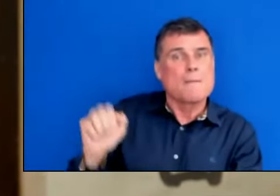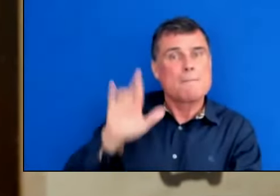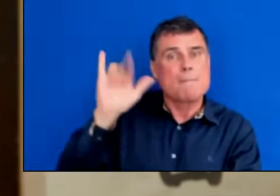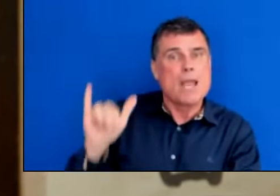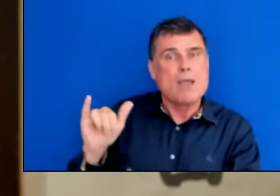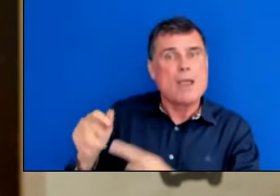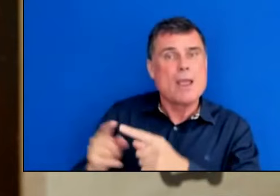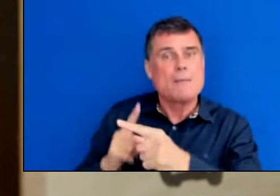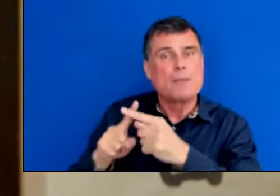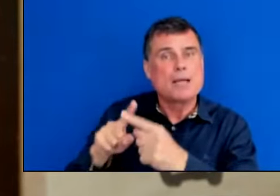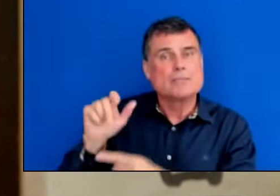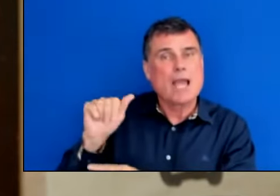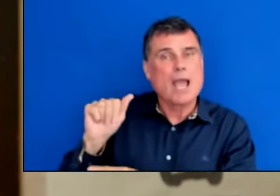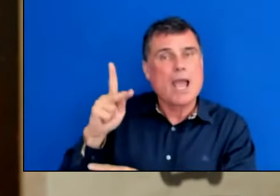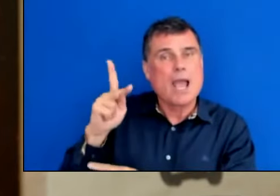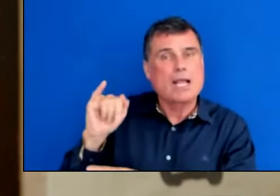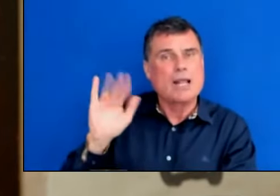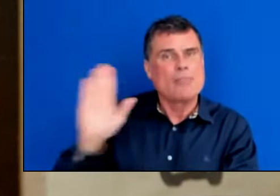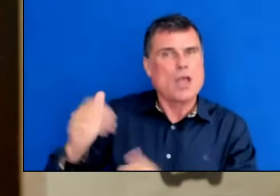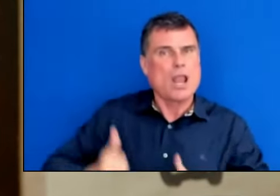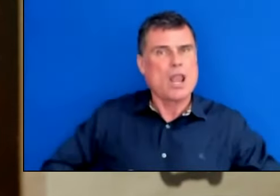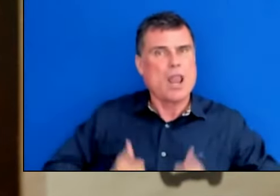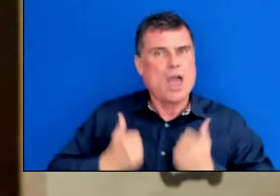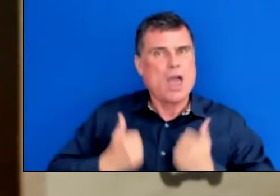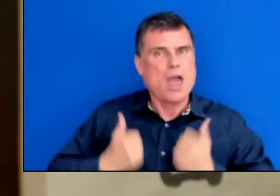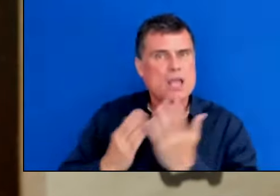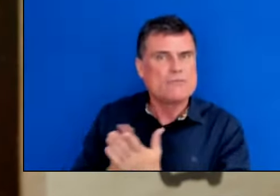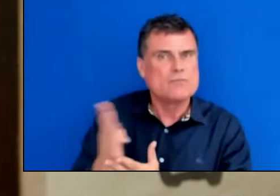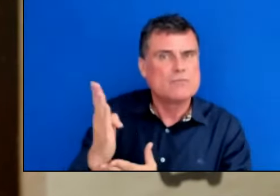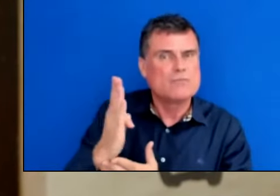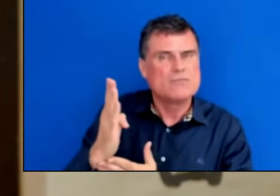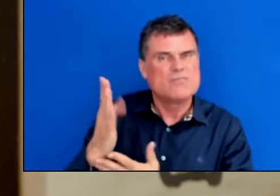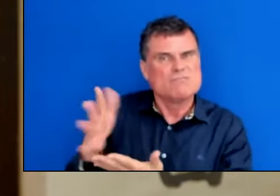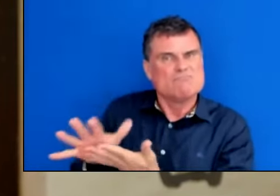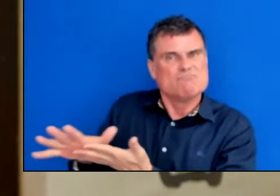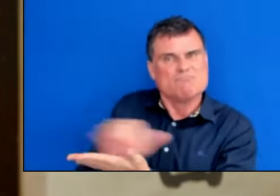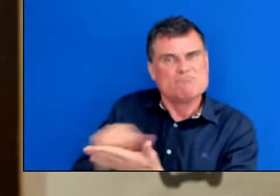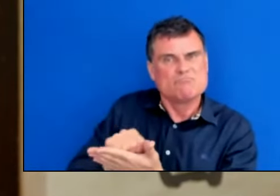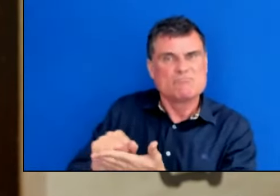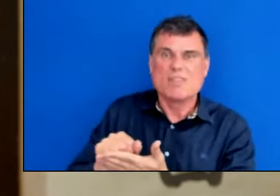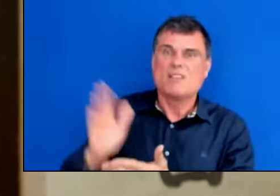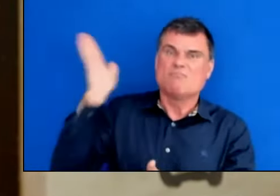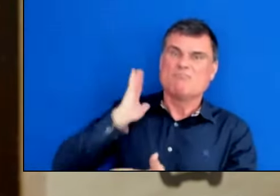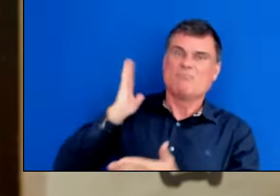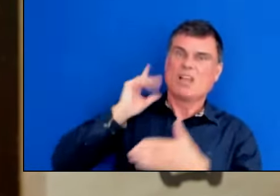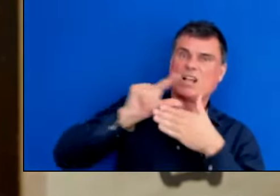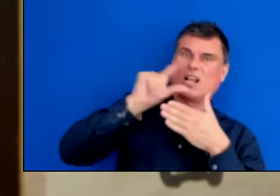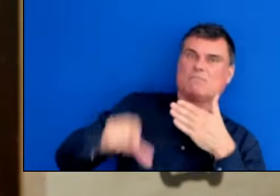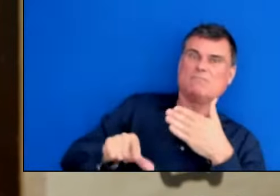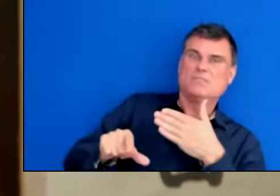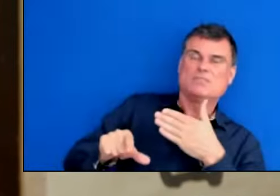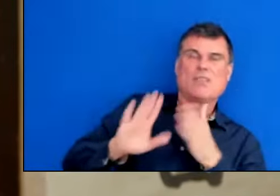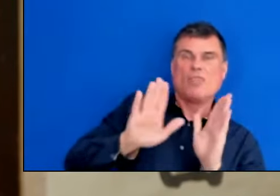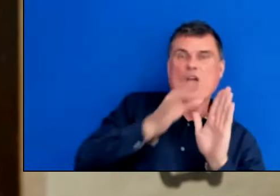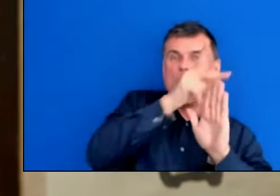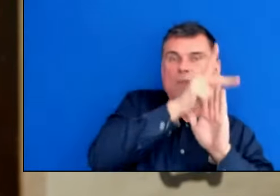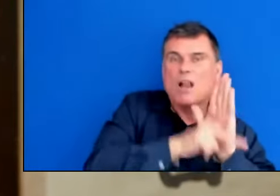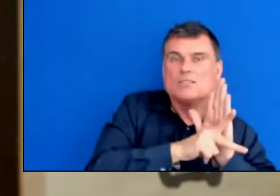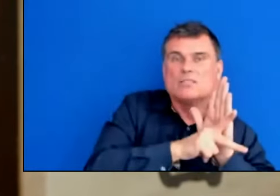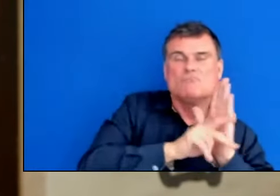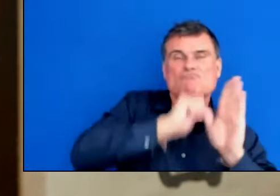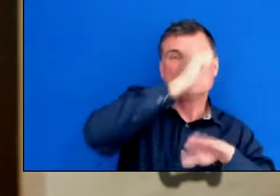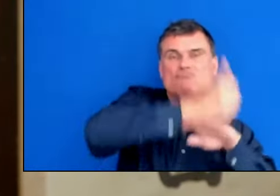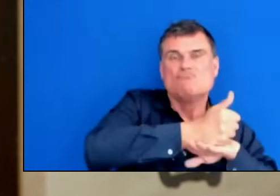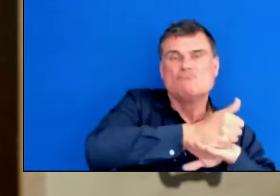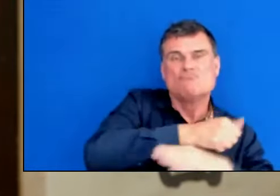ably from Aki and Mary, their lives touched and tarnished by policies of racist governments in